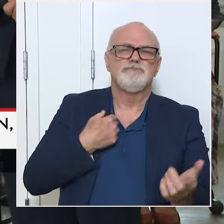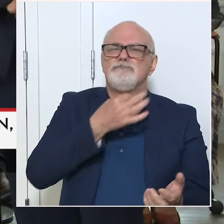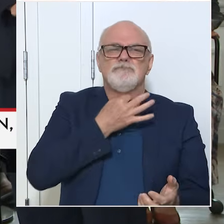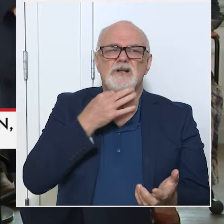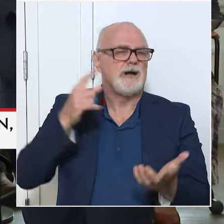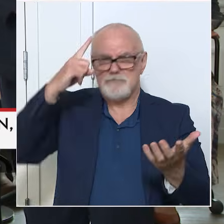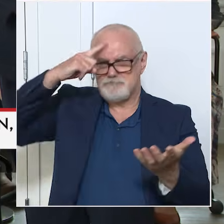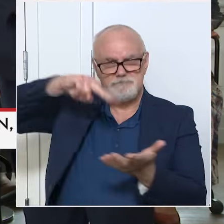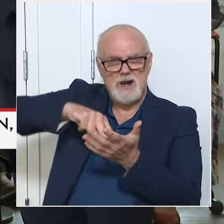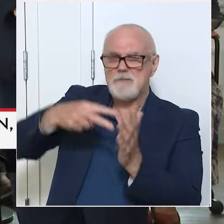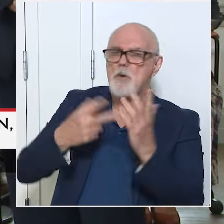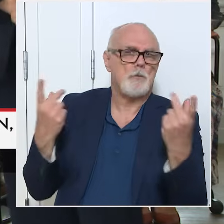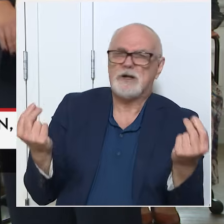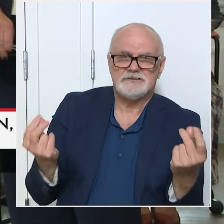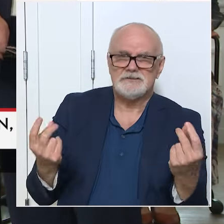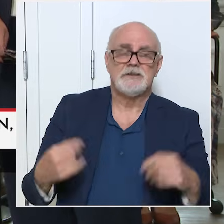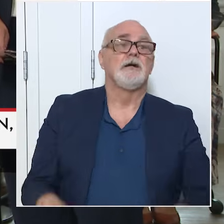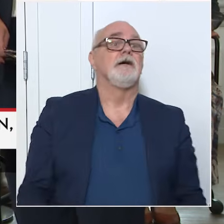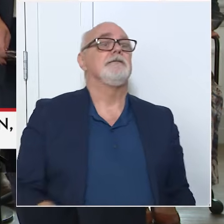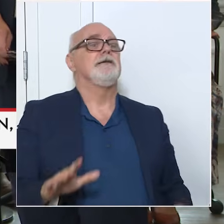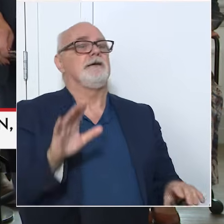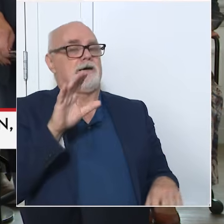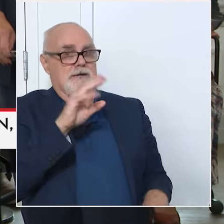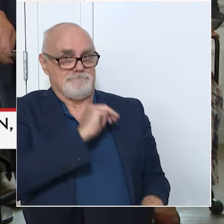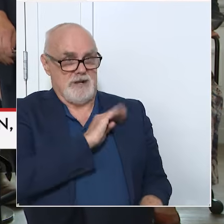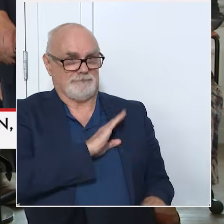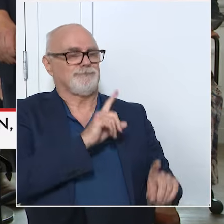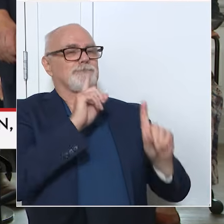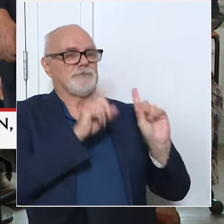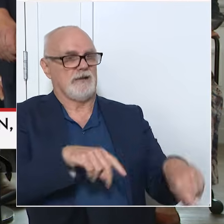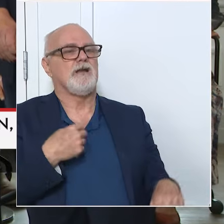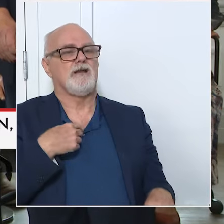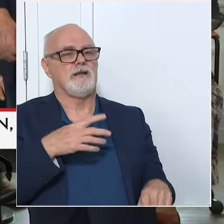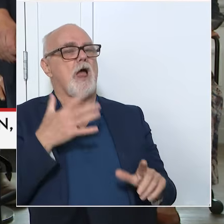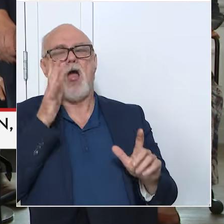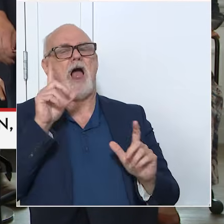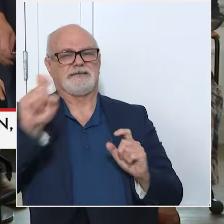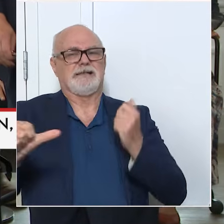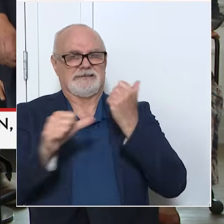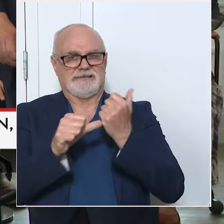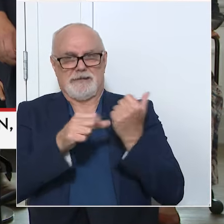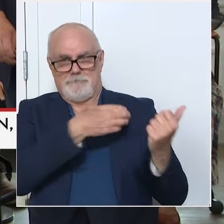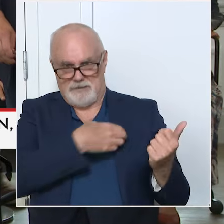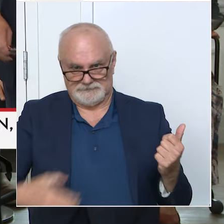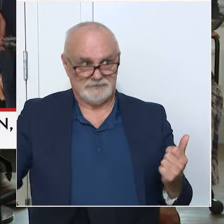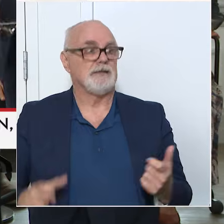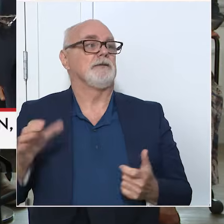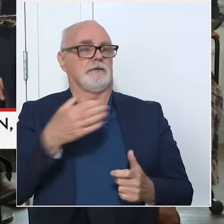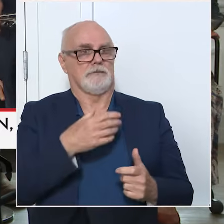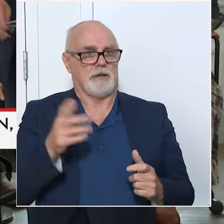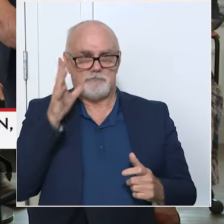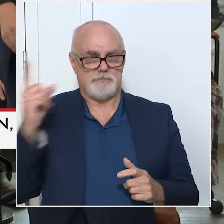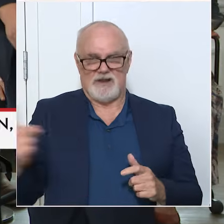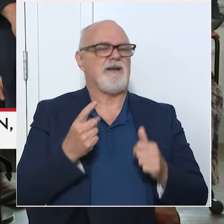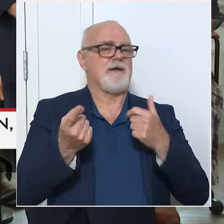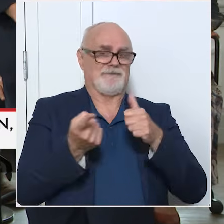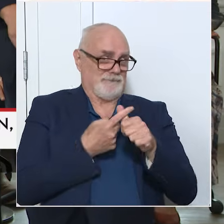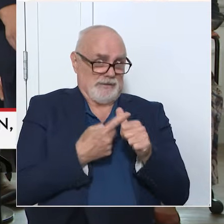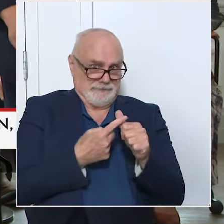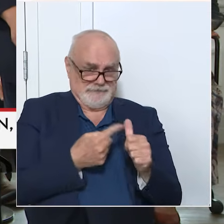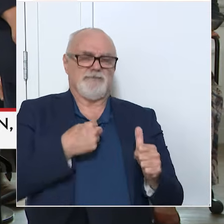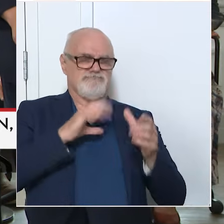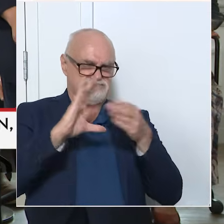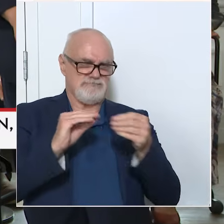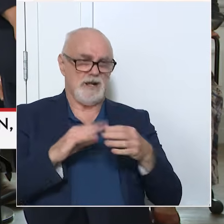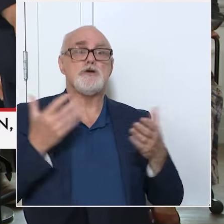I think, and I'll ask the Deputy Mayor to talk a little bit about that, the ideas are so novel that we